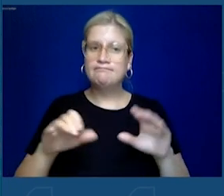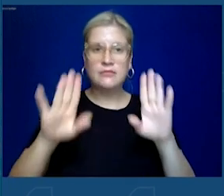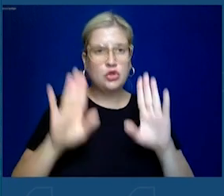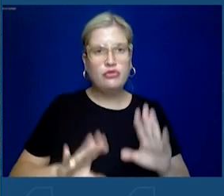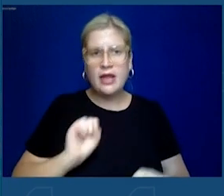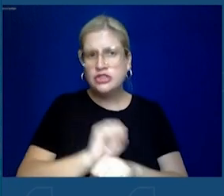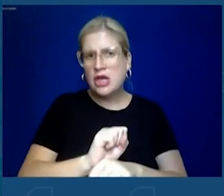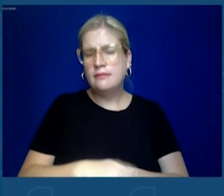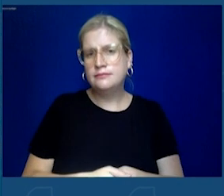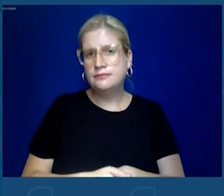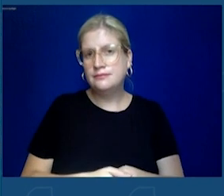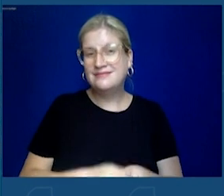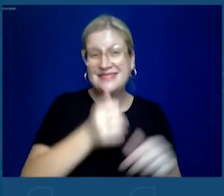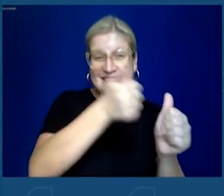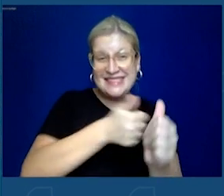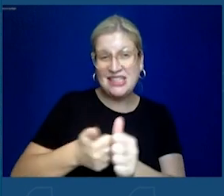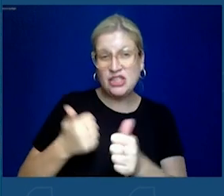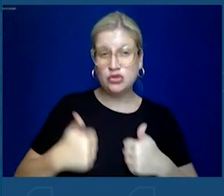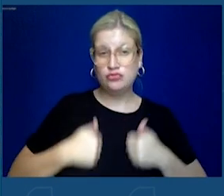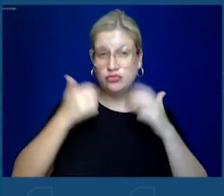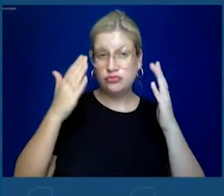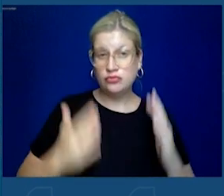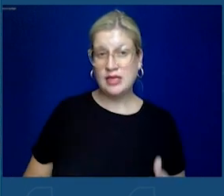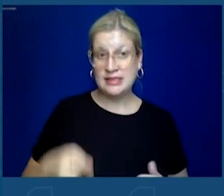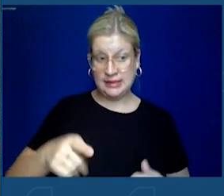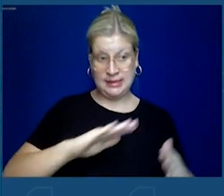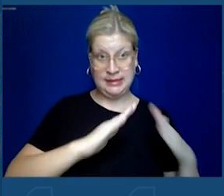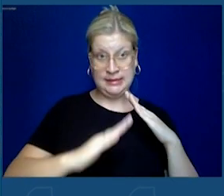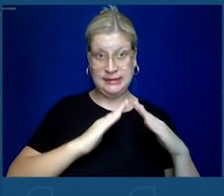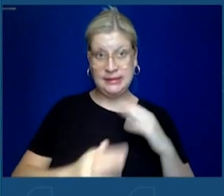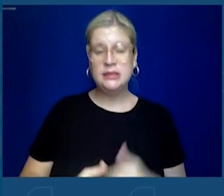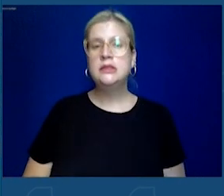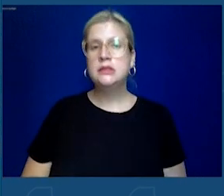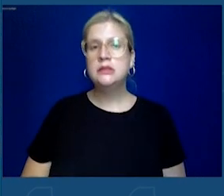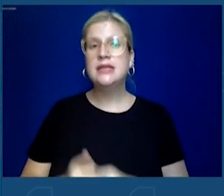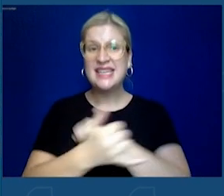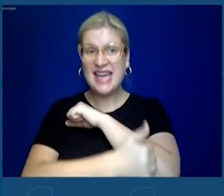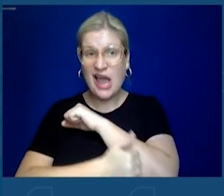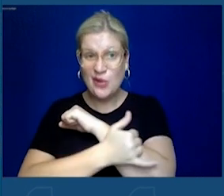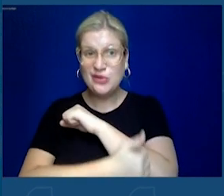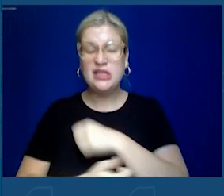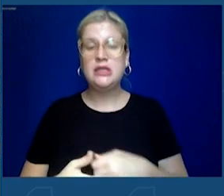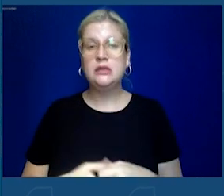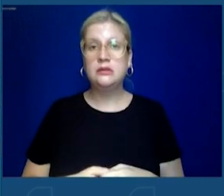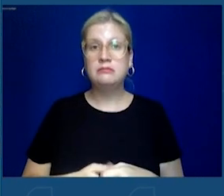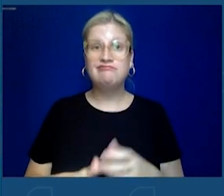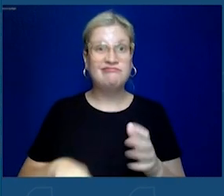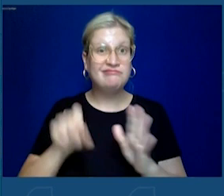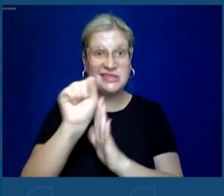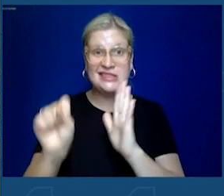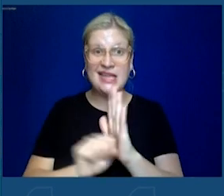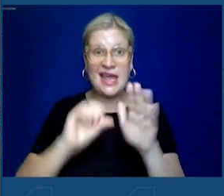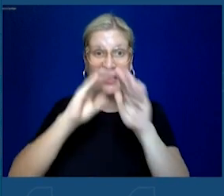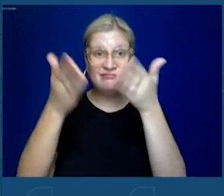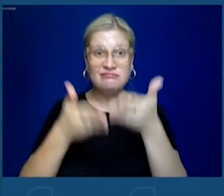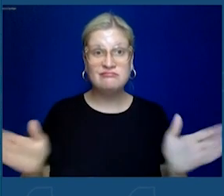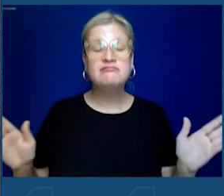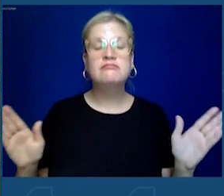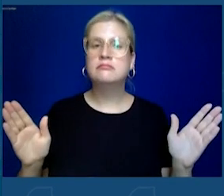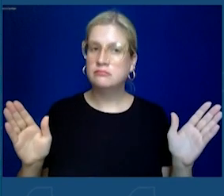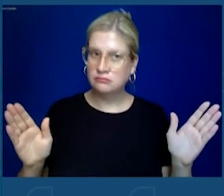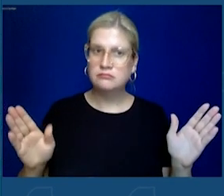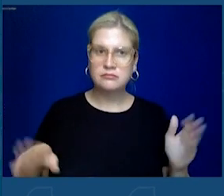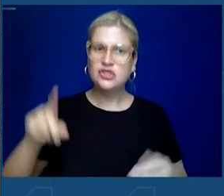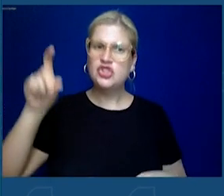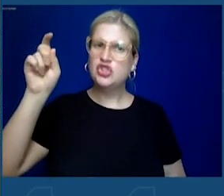Every resident in our city, in our county, in our state deserves to live